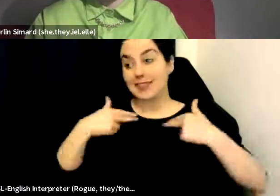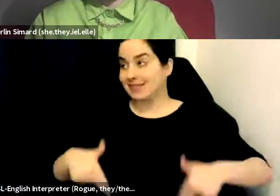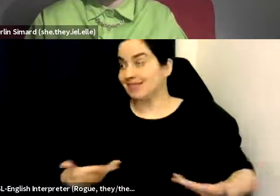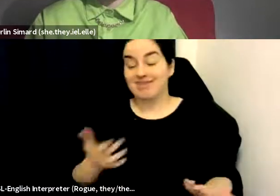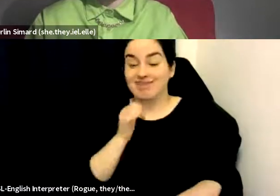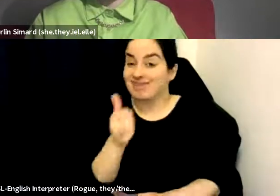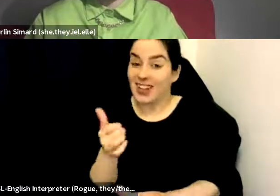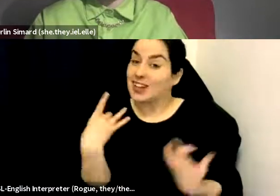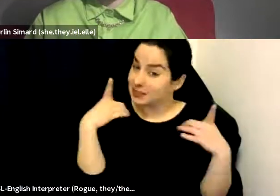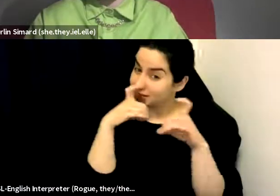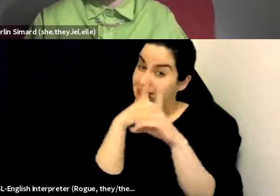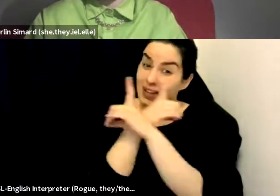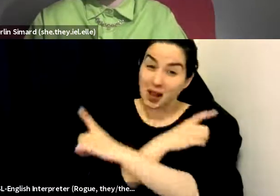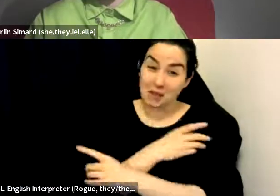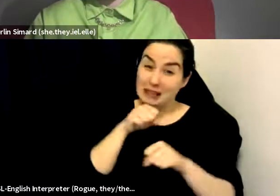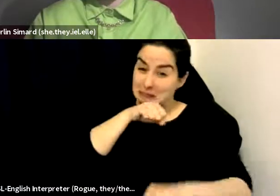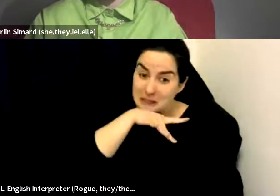with these aspects.